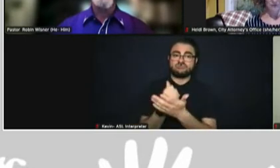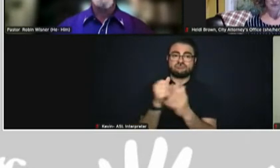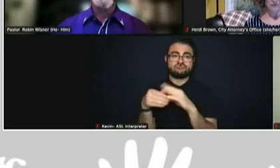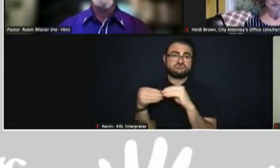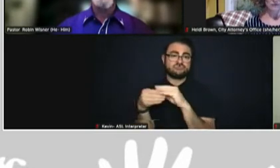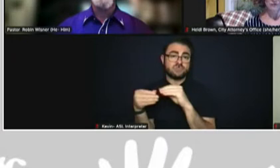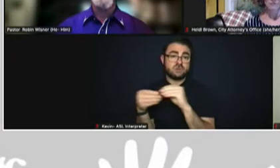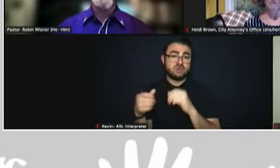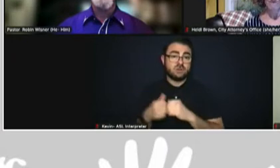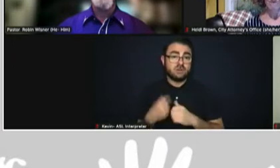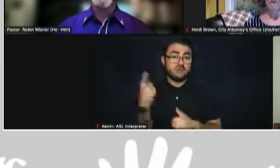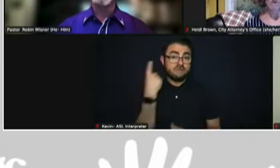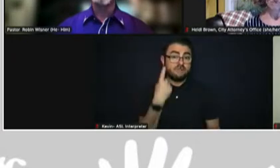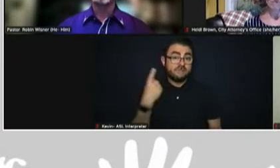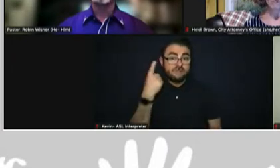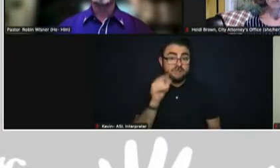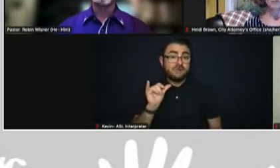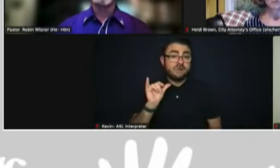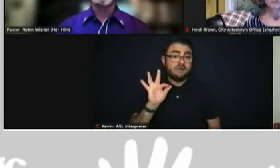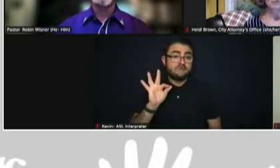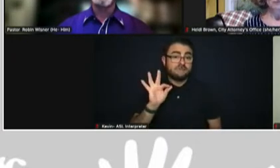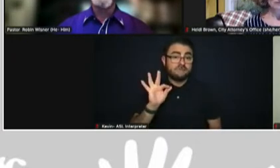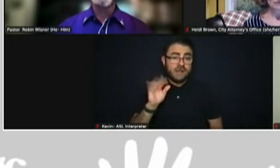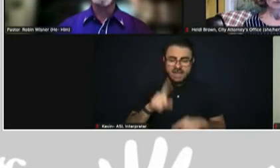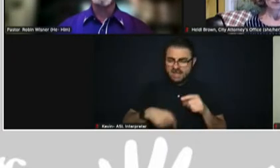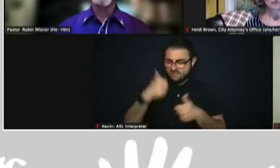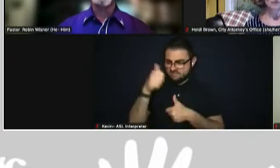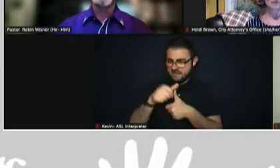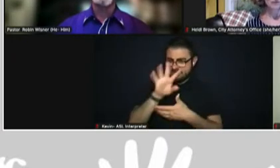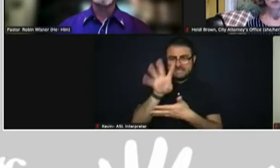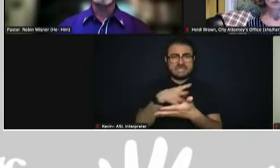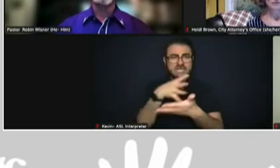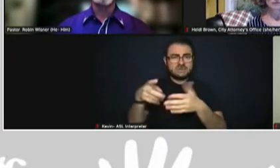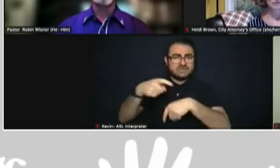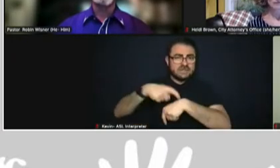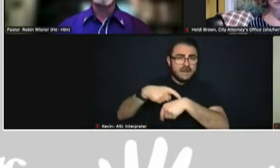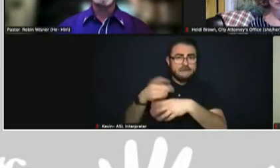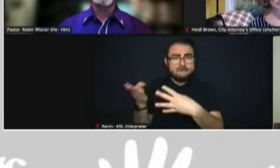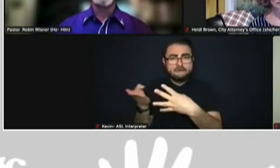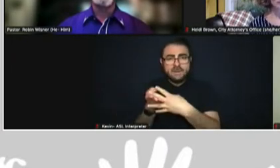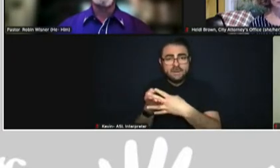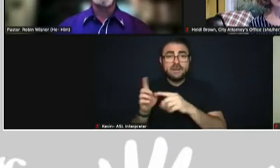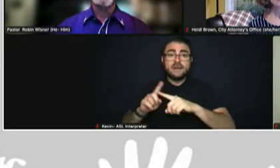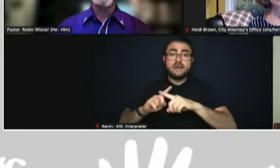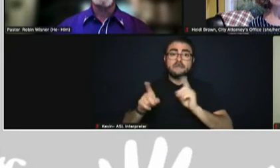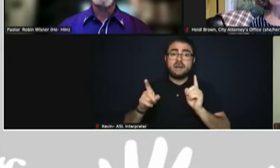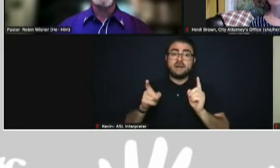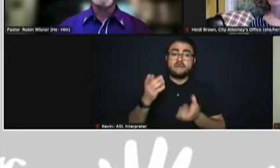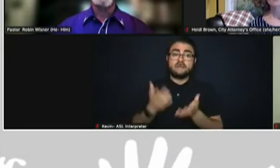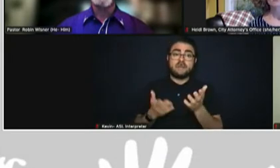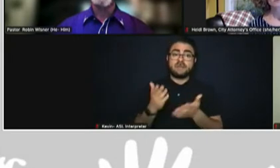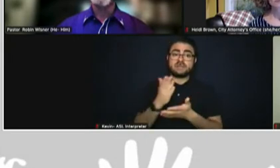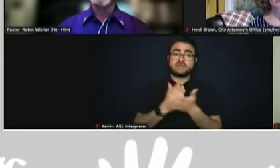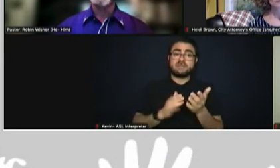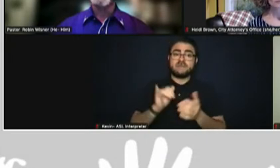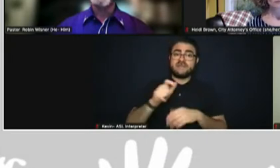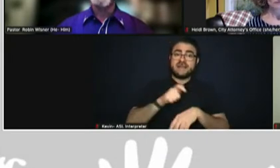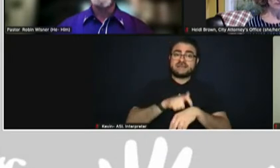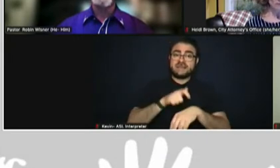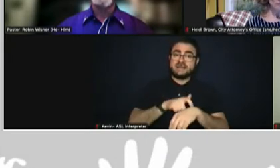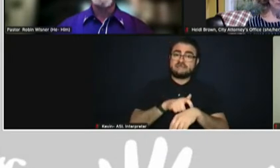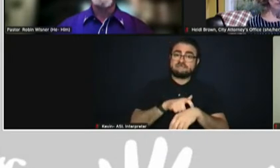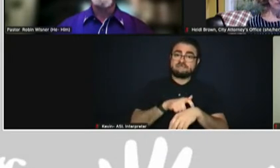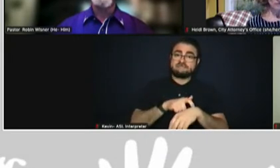could, I can't remember our schedule in the break, but give some of our time so that we